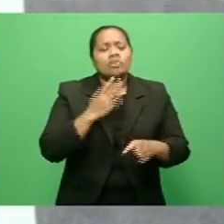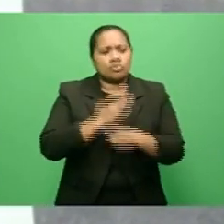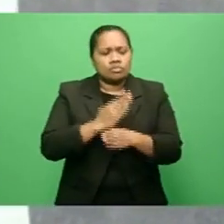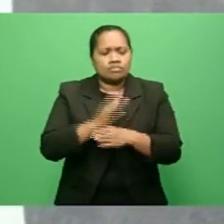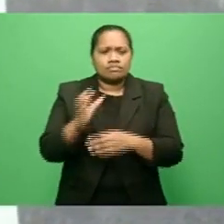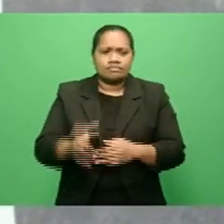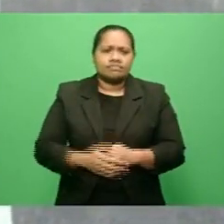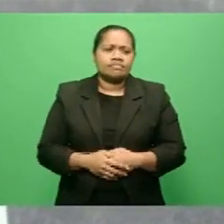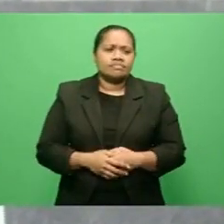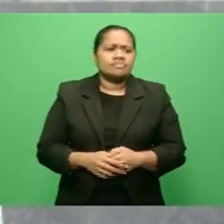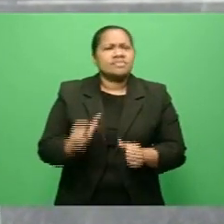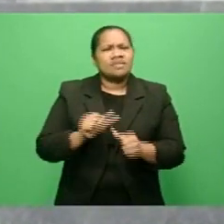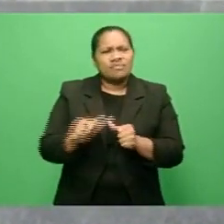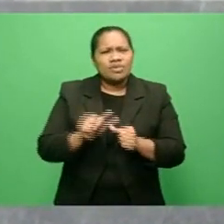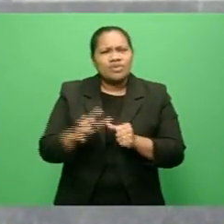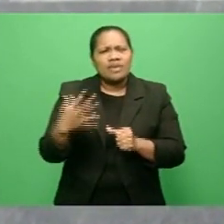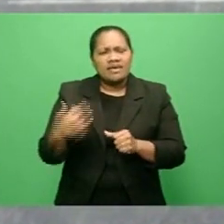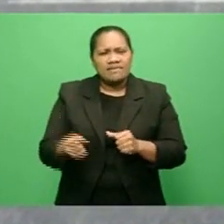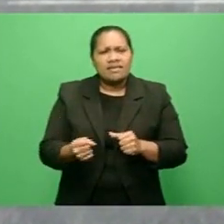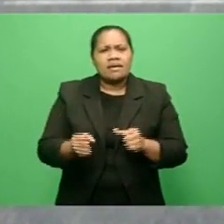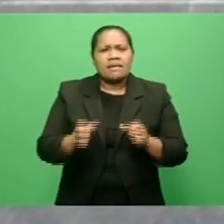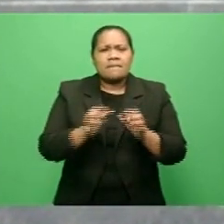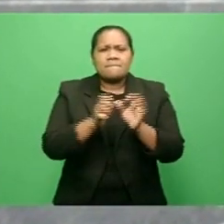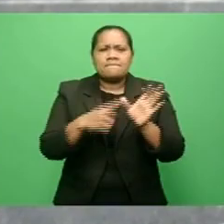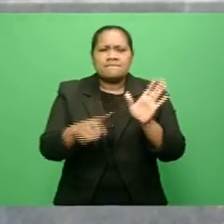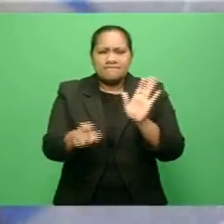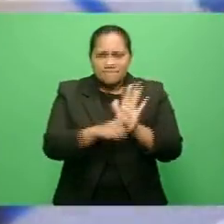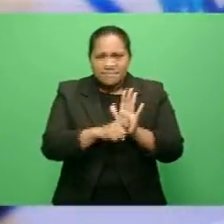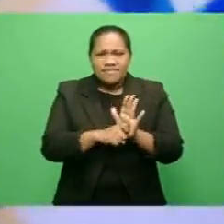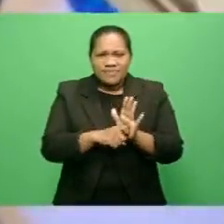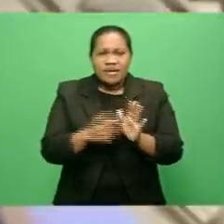It's better to have it as bars because nightclubs are not safe.